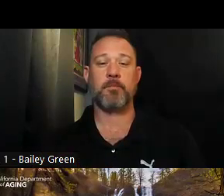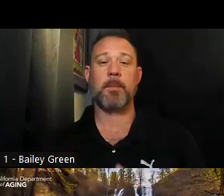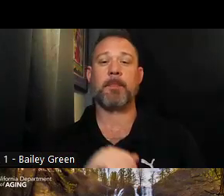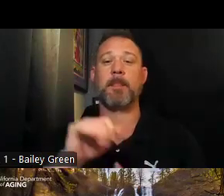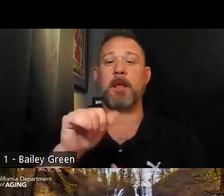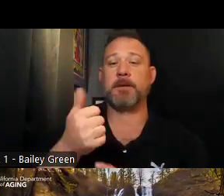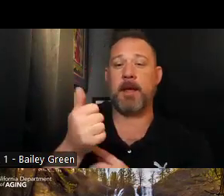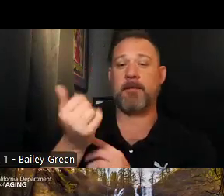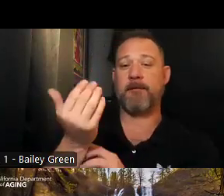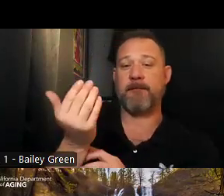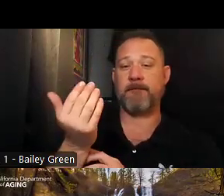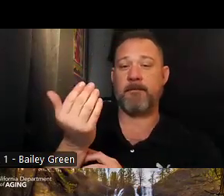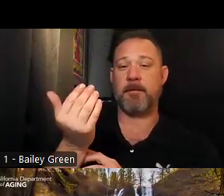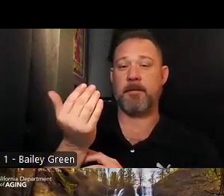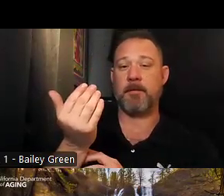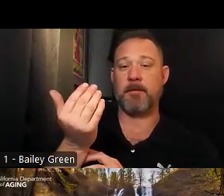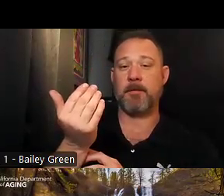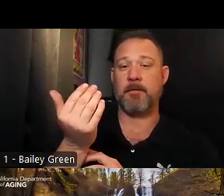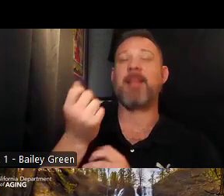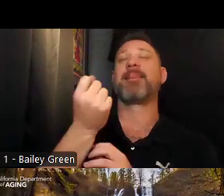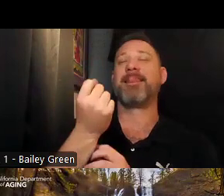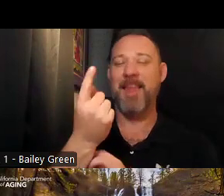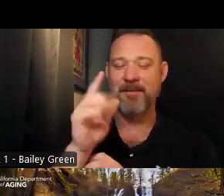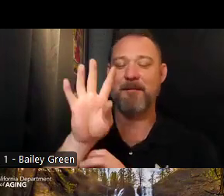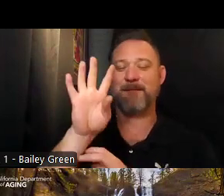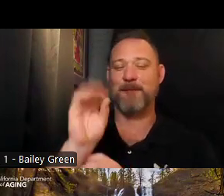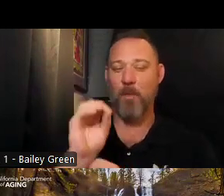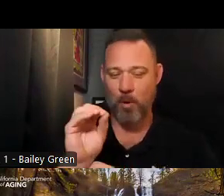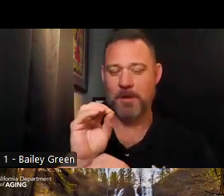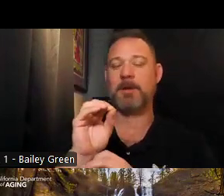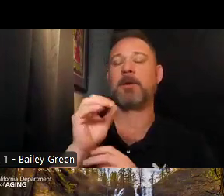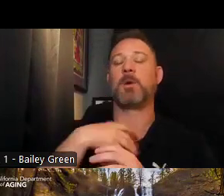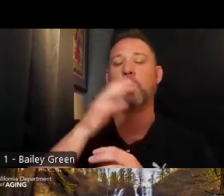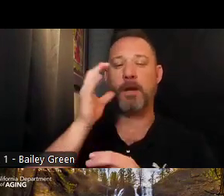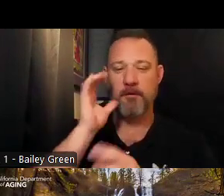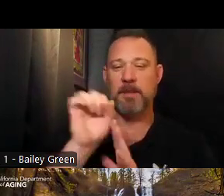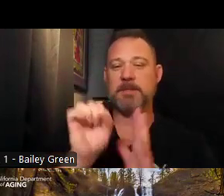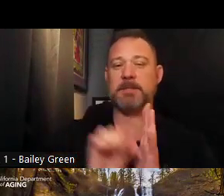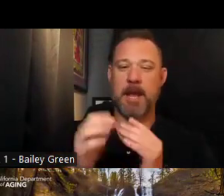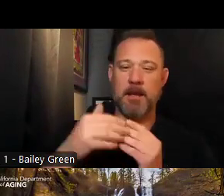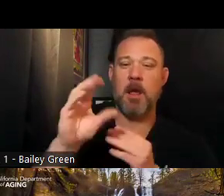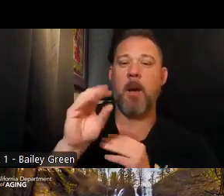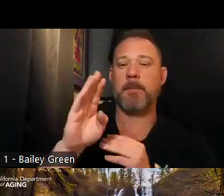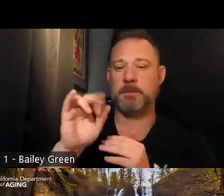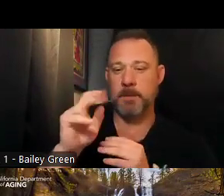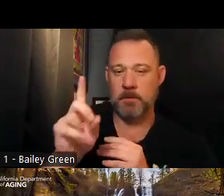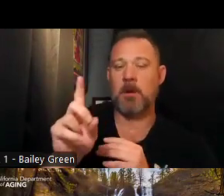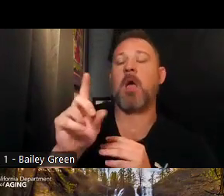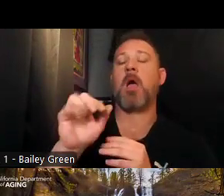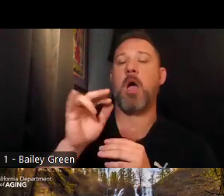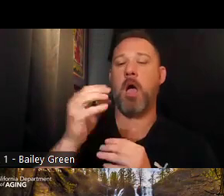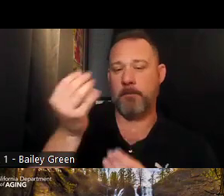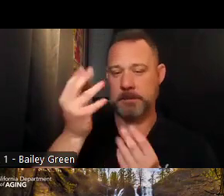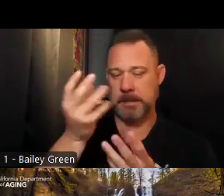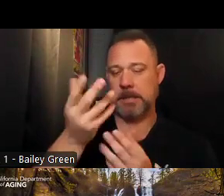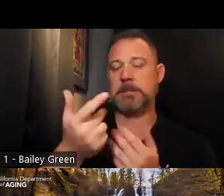10:15, at 11:40, we'll hear from the state long-term care ombudsman updates, followed by Aging and Disability